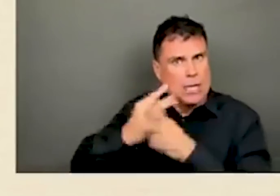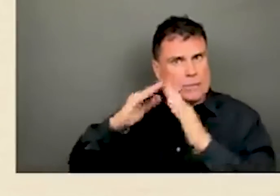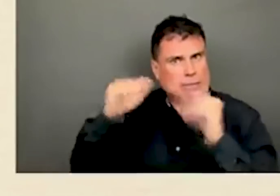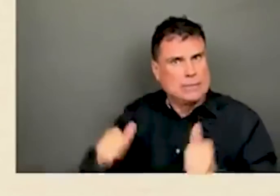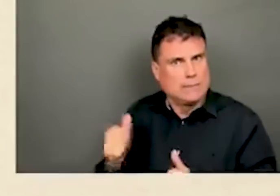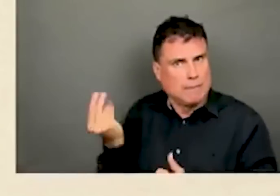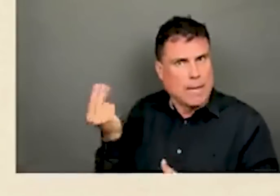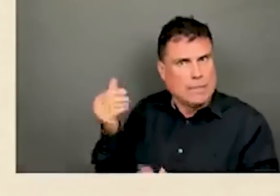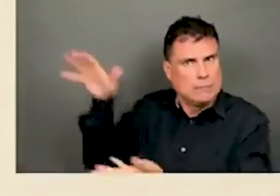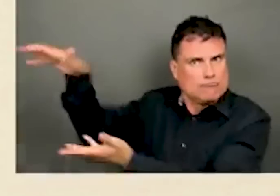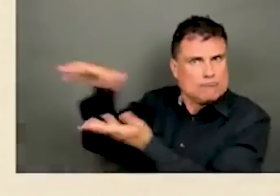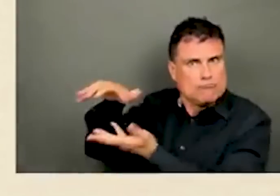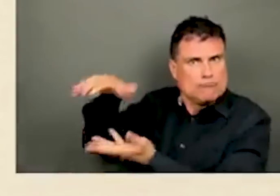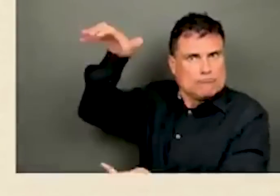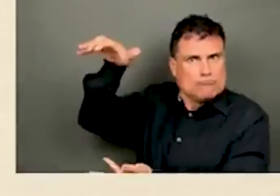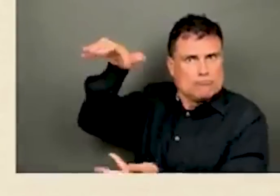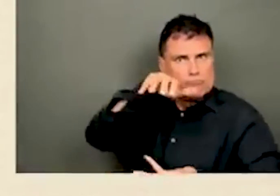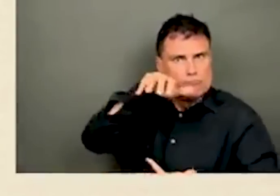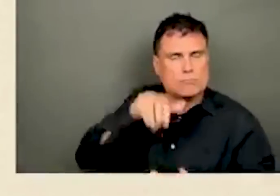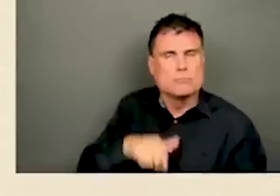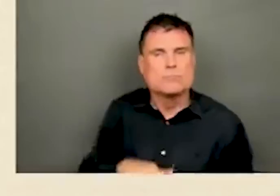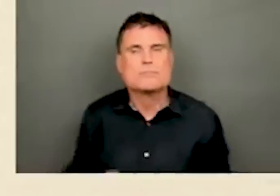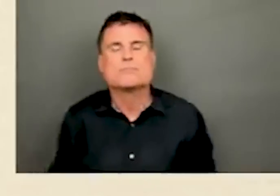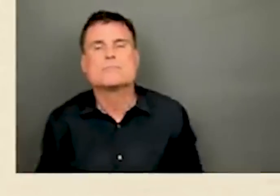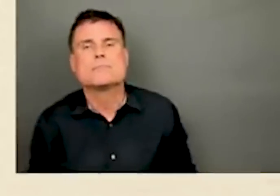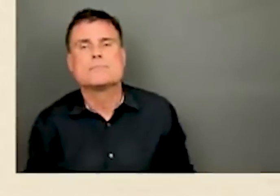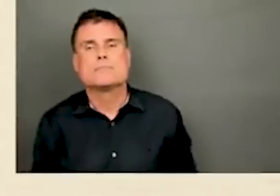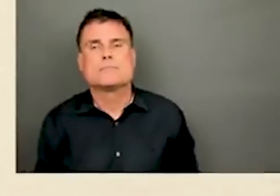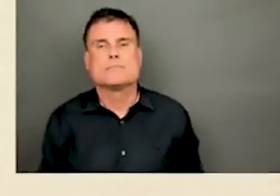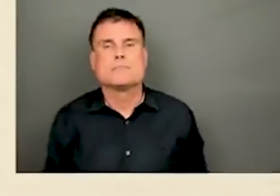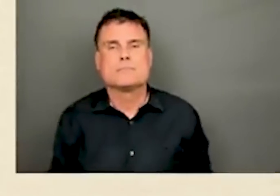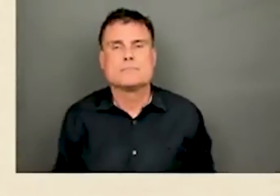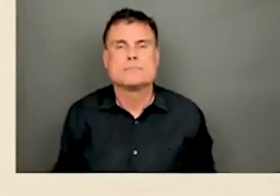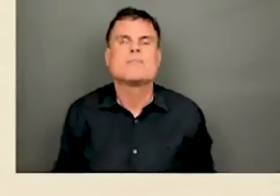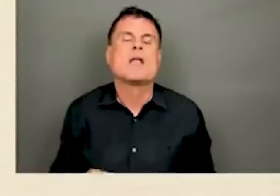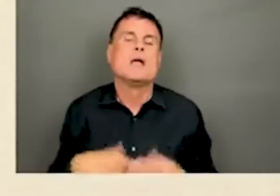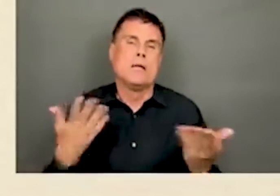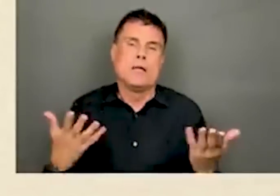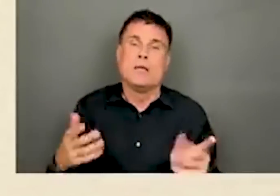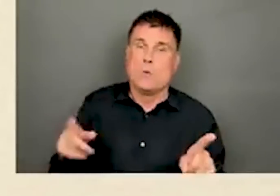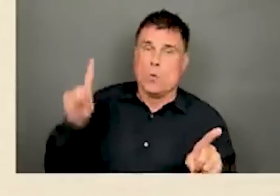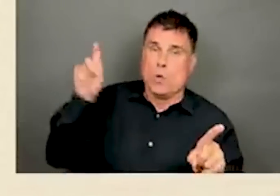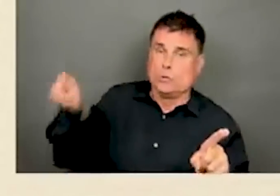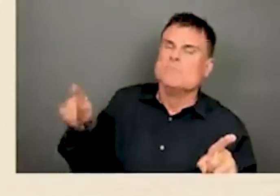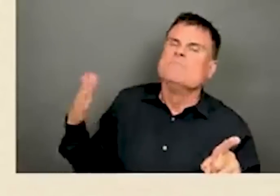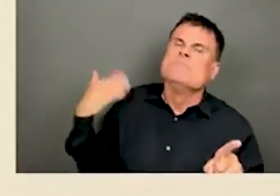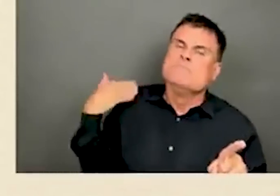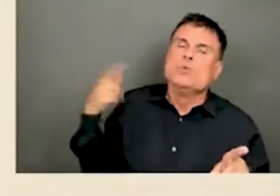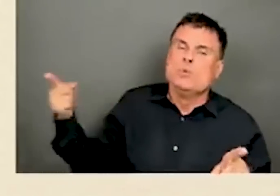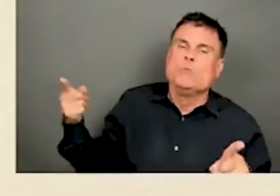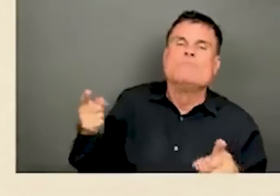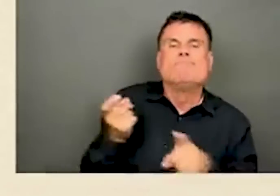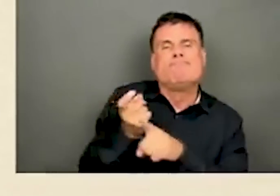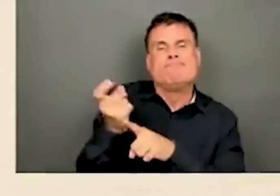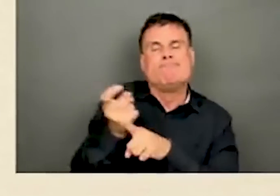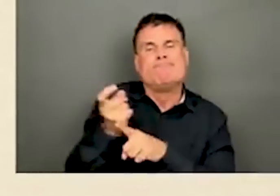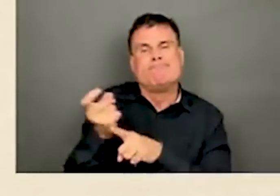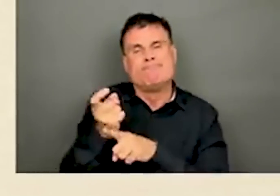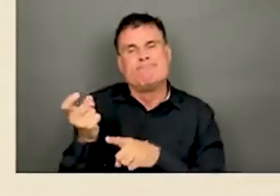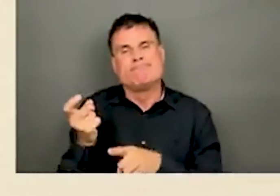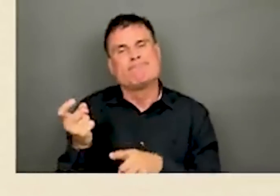There were times where you spoke off the cuff. Obviously, you joked about the need for Irish Spring during the